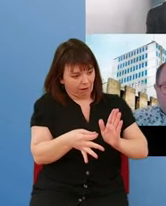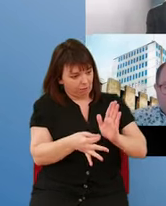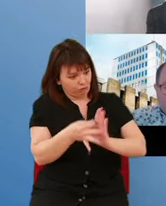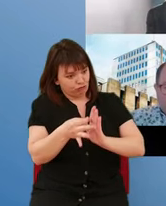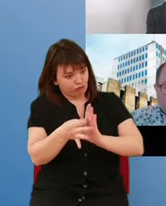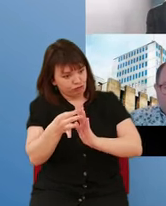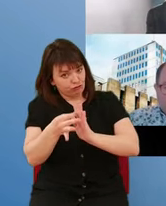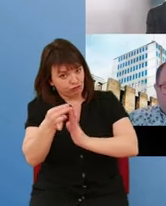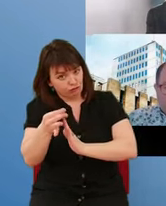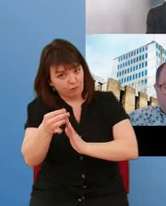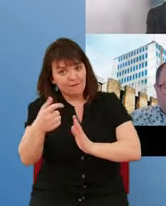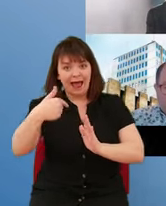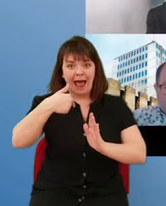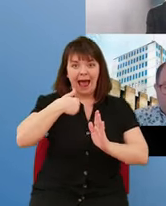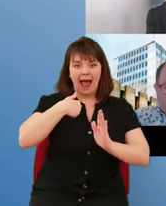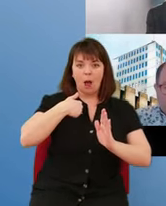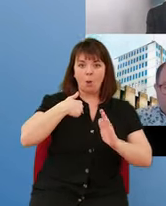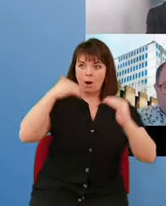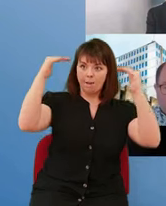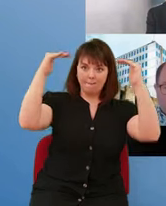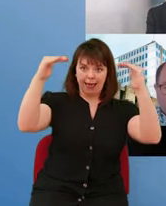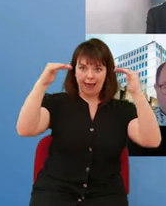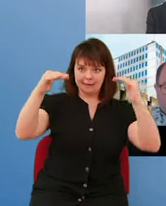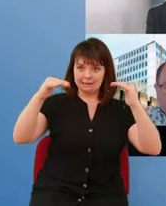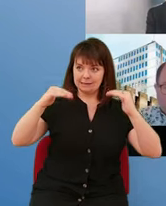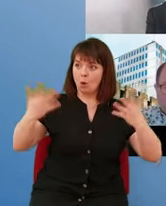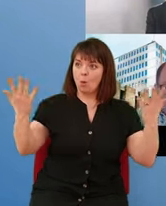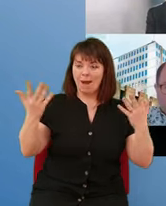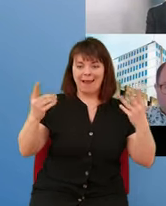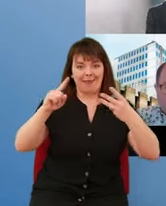that things are improving.